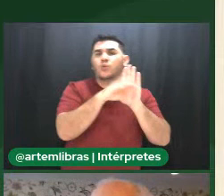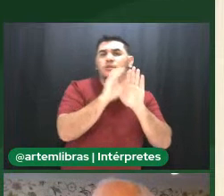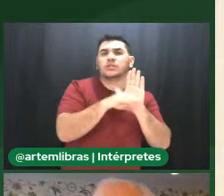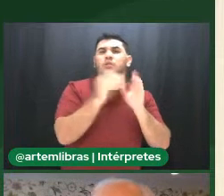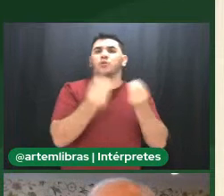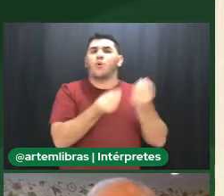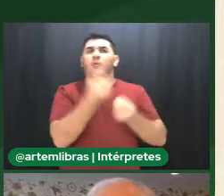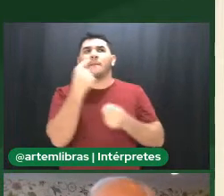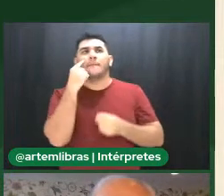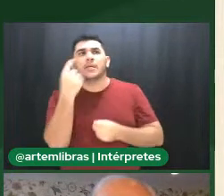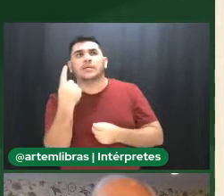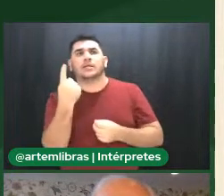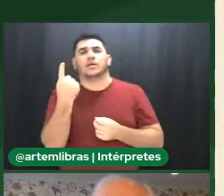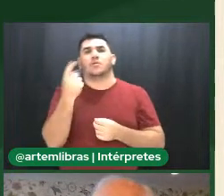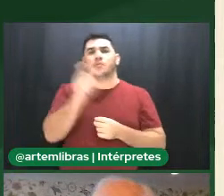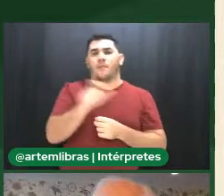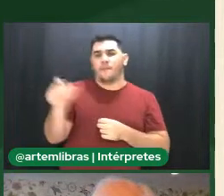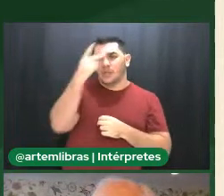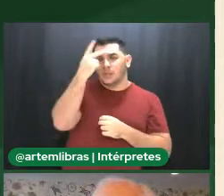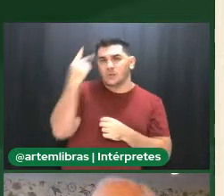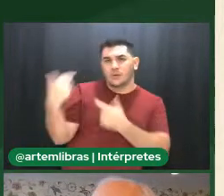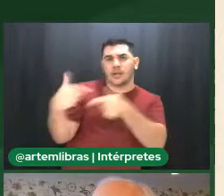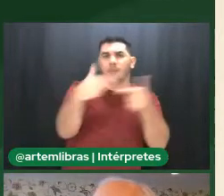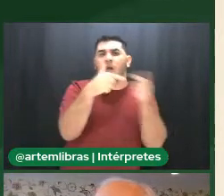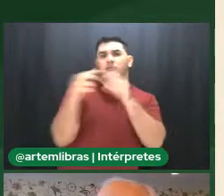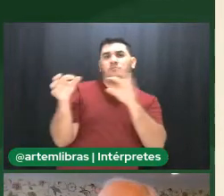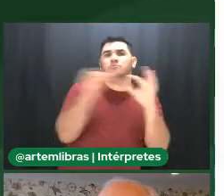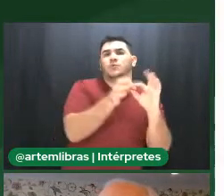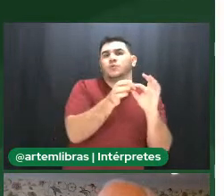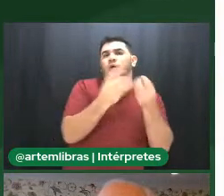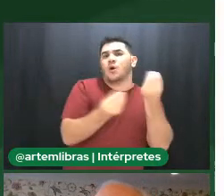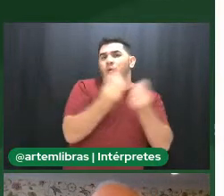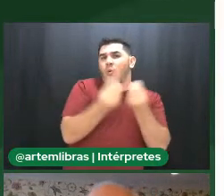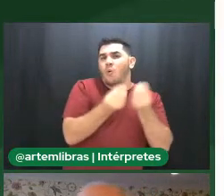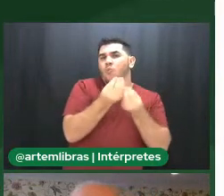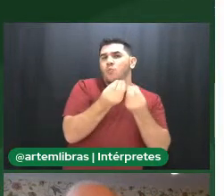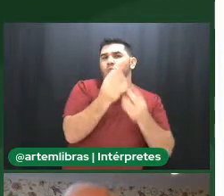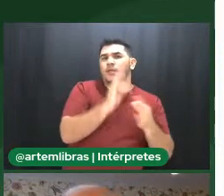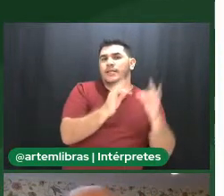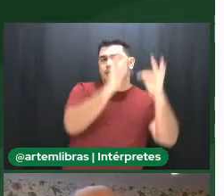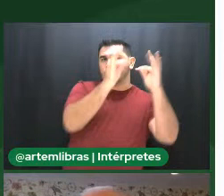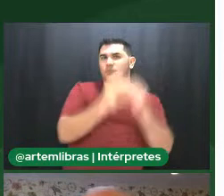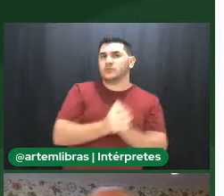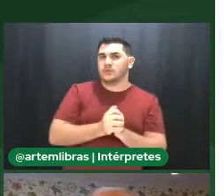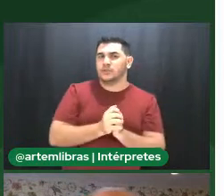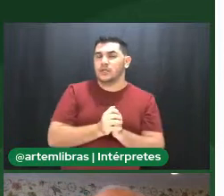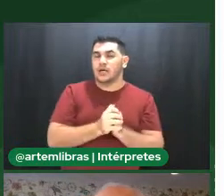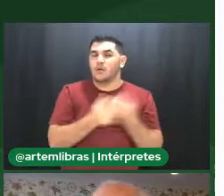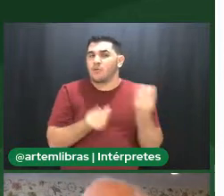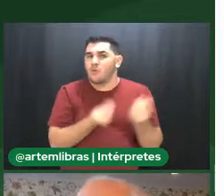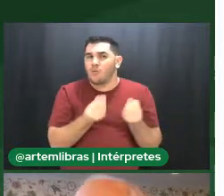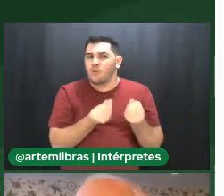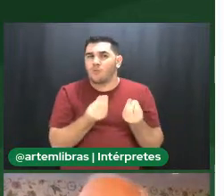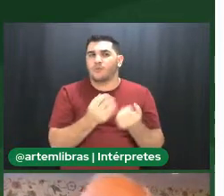and people using technology. And so I go back to